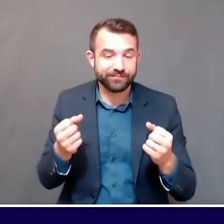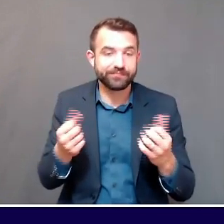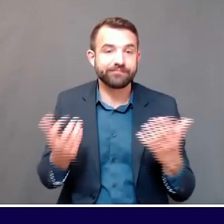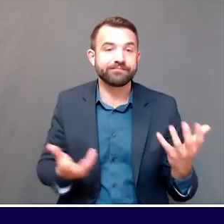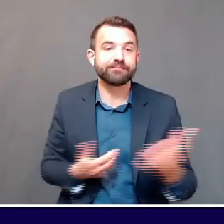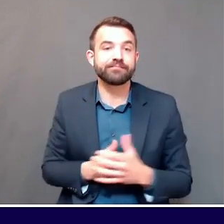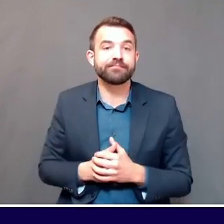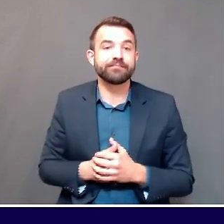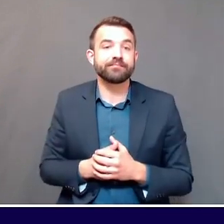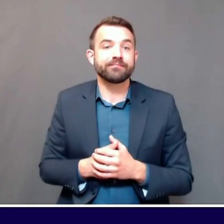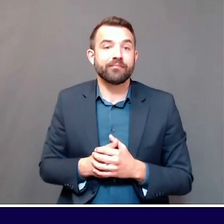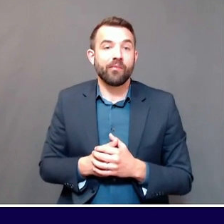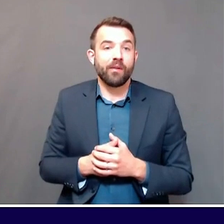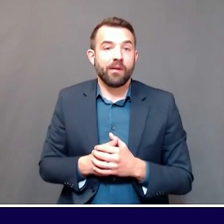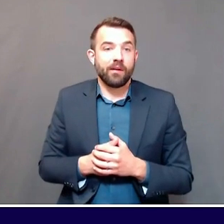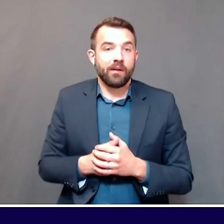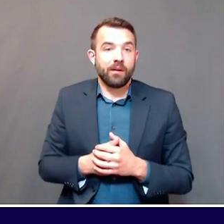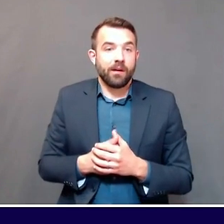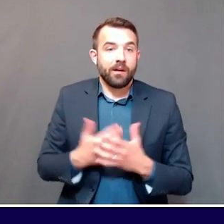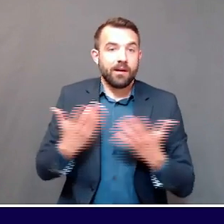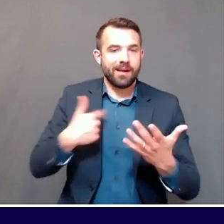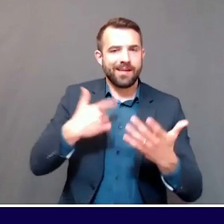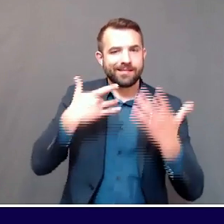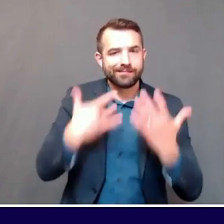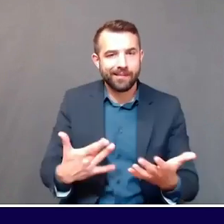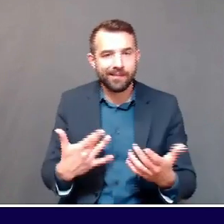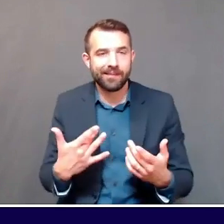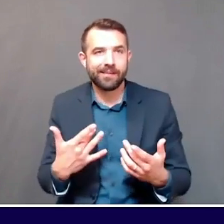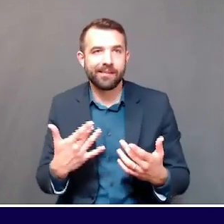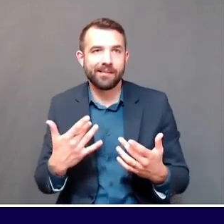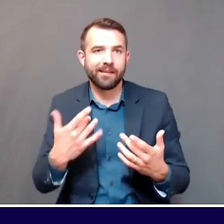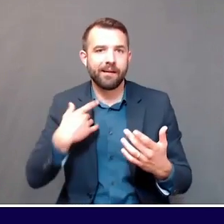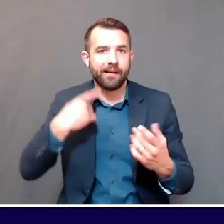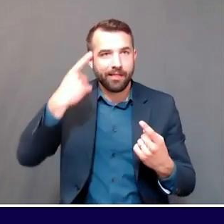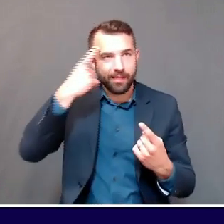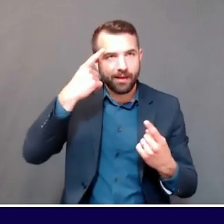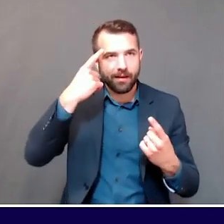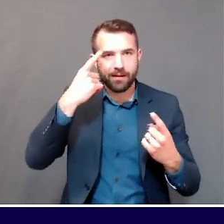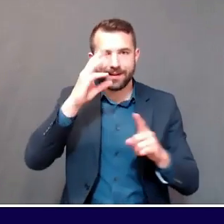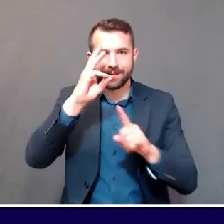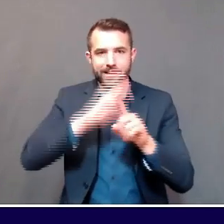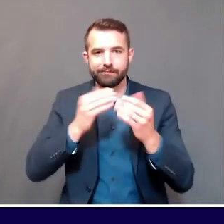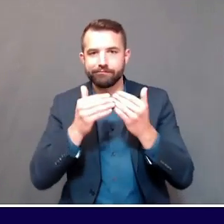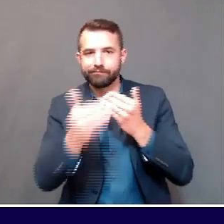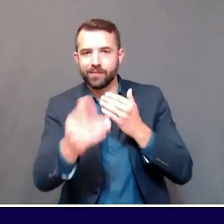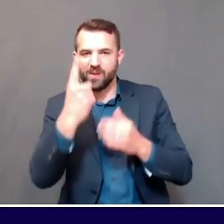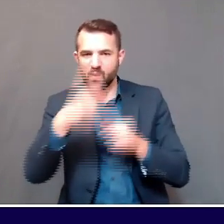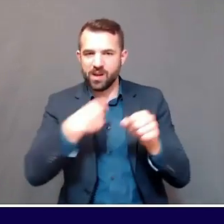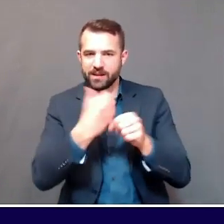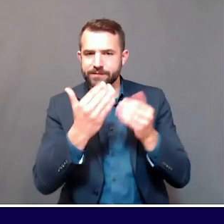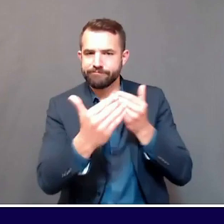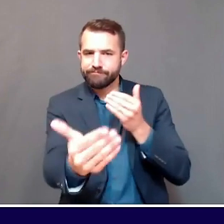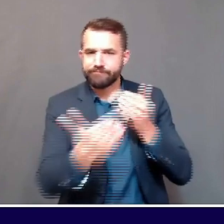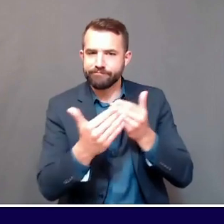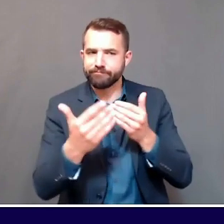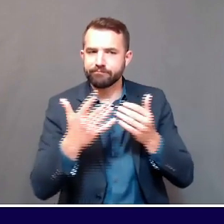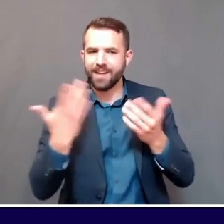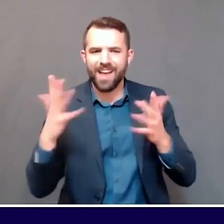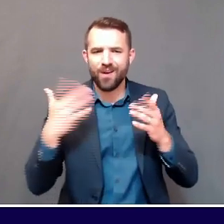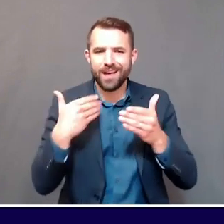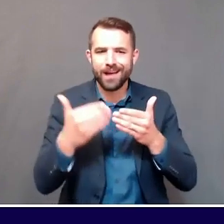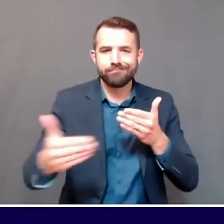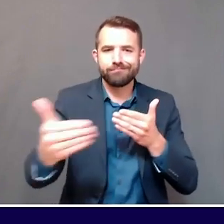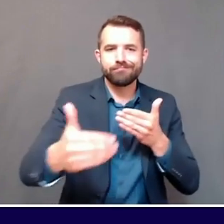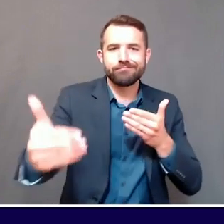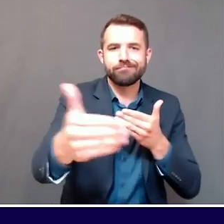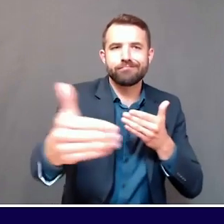into advance, we're not thinking far enough. And so we are already beginning to analyze